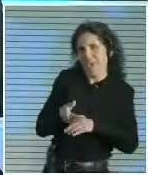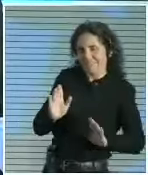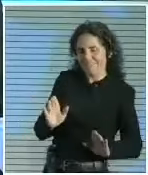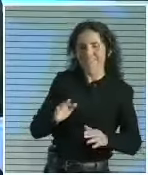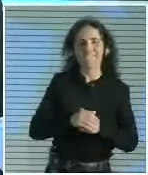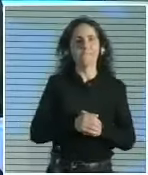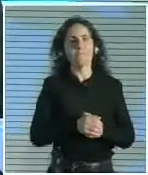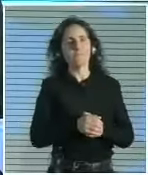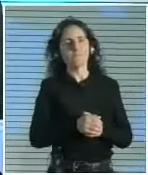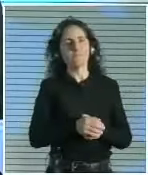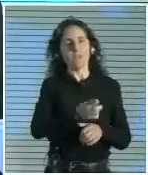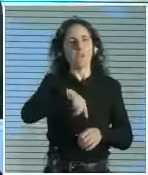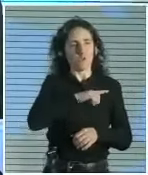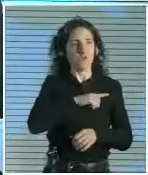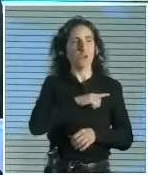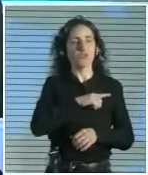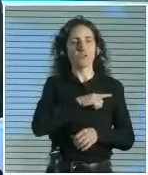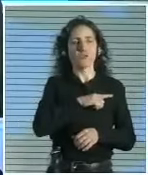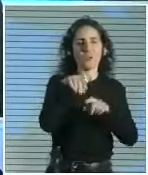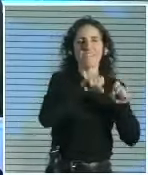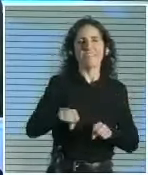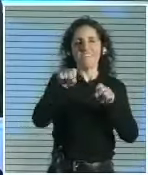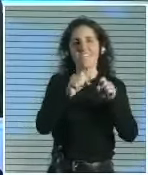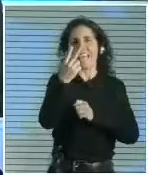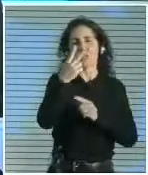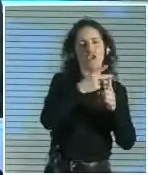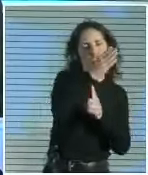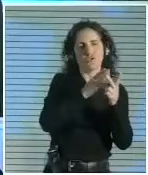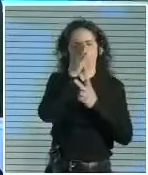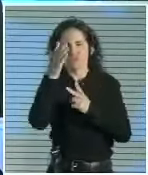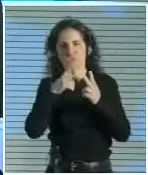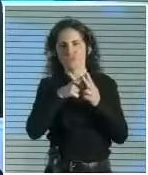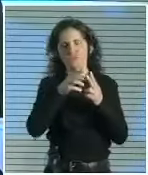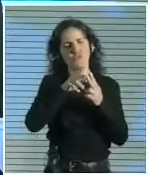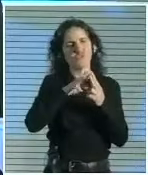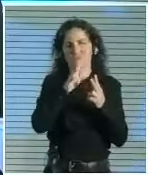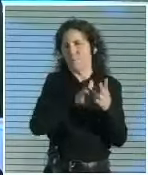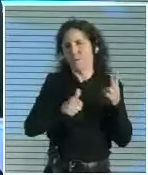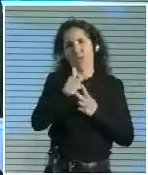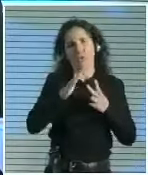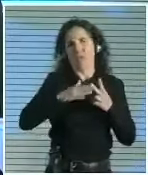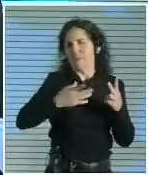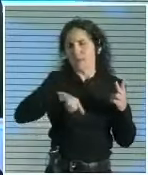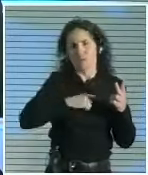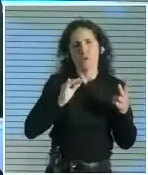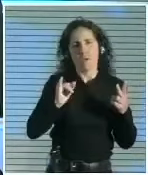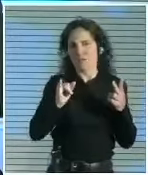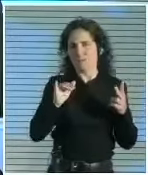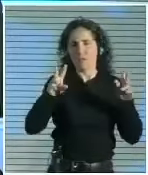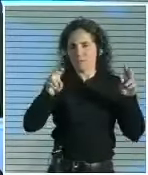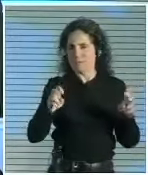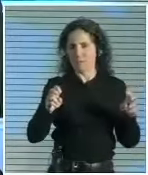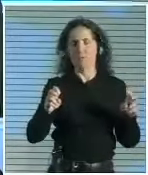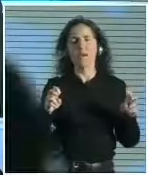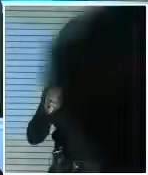at all levels for to place a high priority on the loss and waste of food. And for that reason, we're